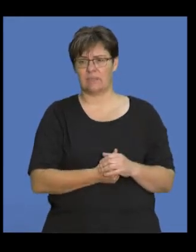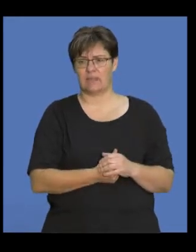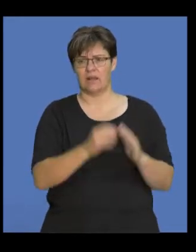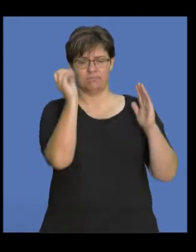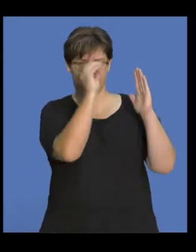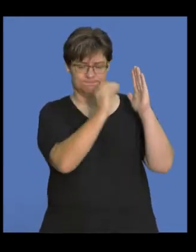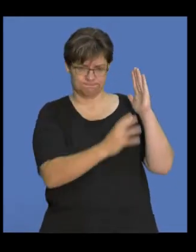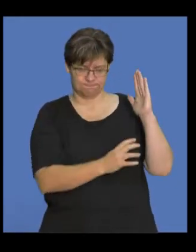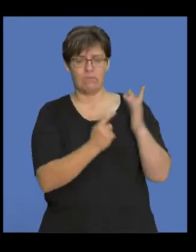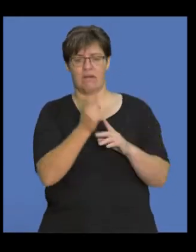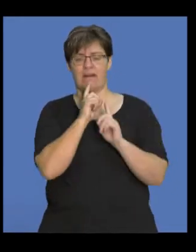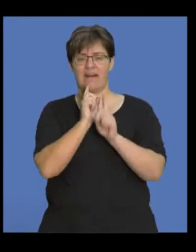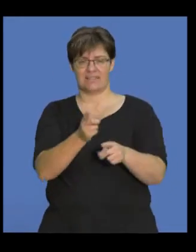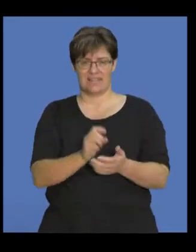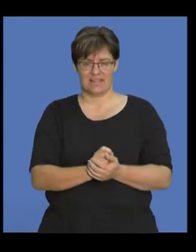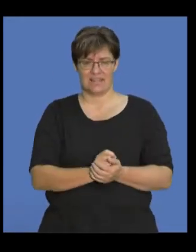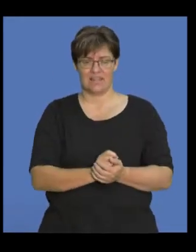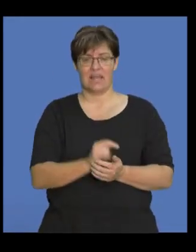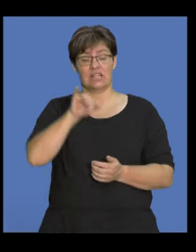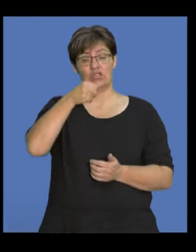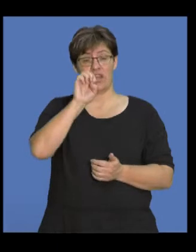be our answer. So Jenna will have